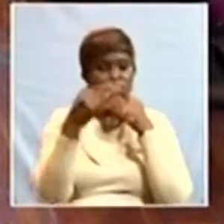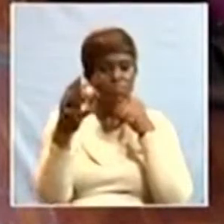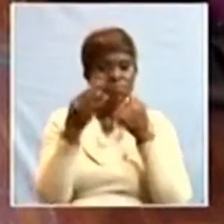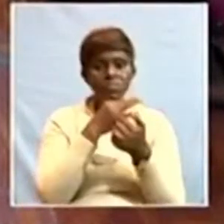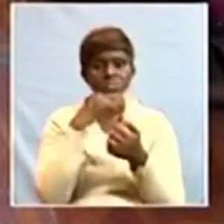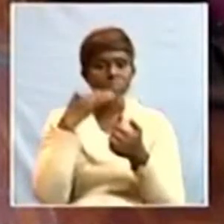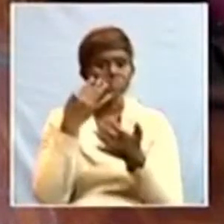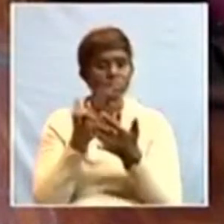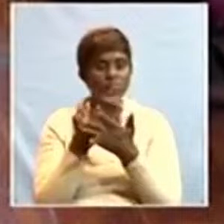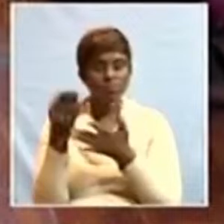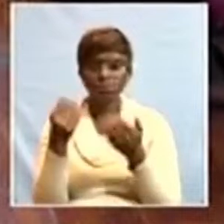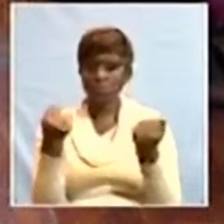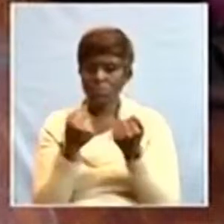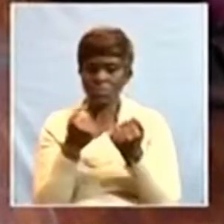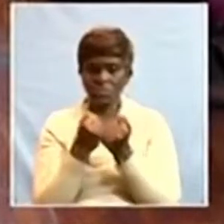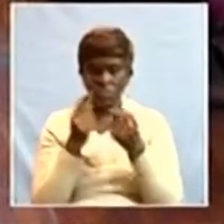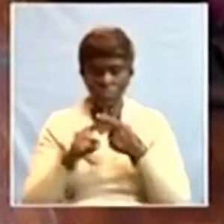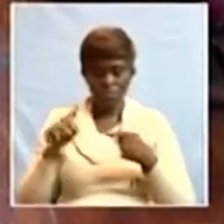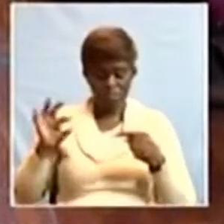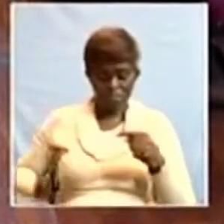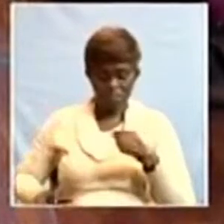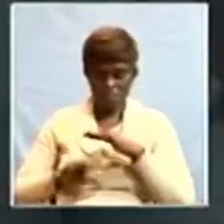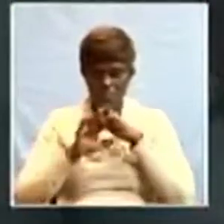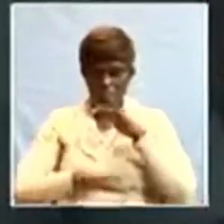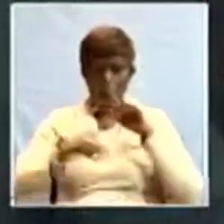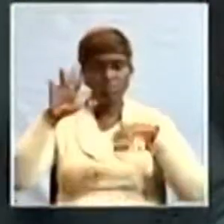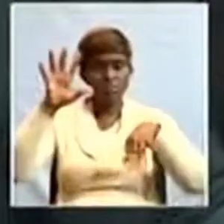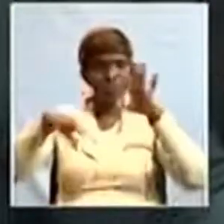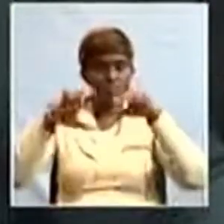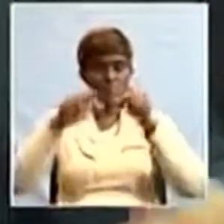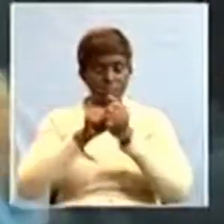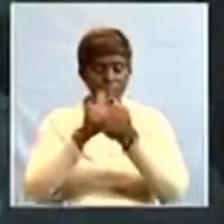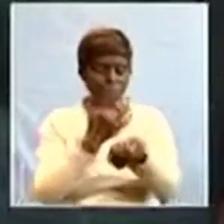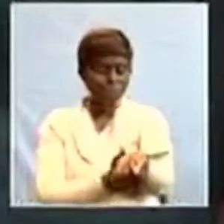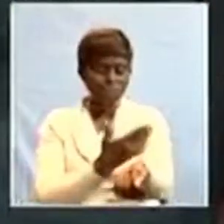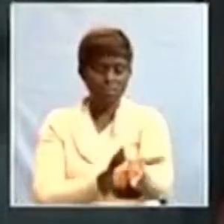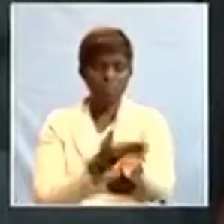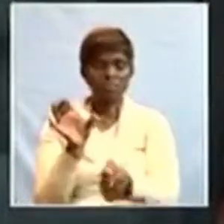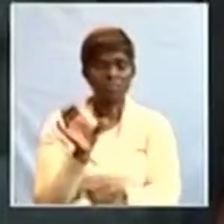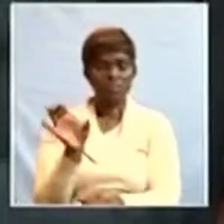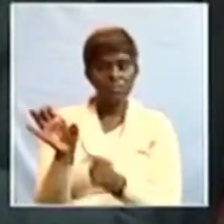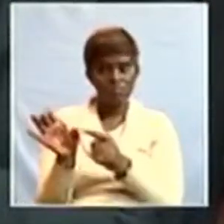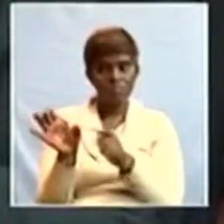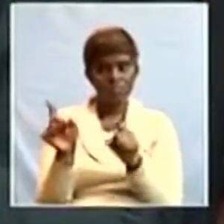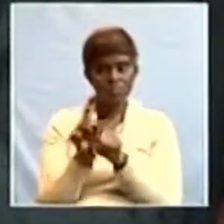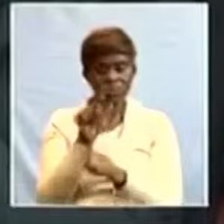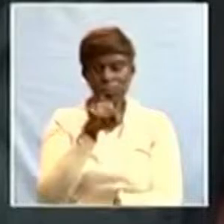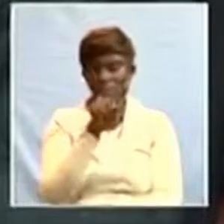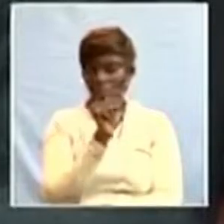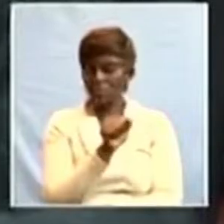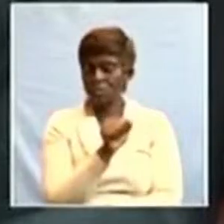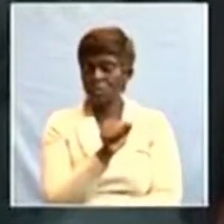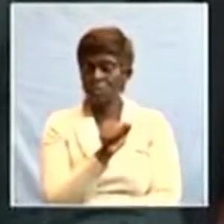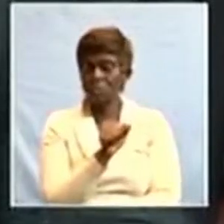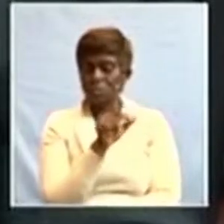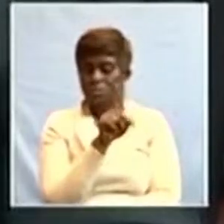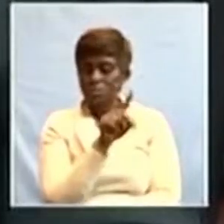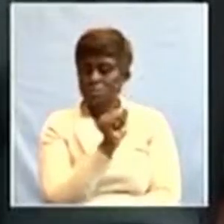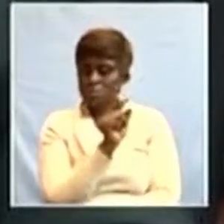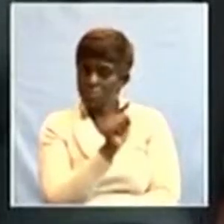input to beneficiaries under rain-fed and wetlands component. PS,